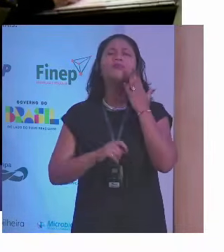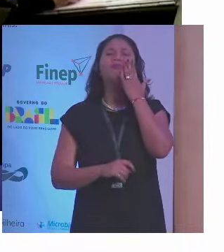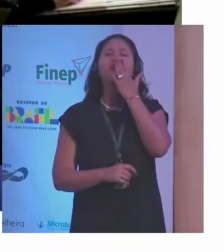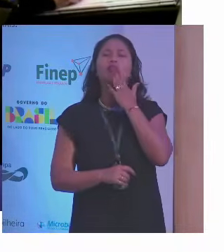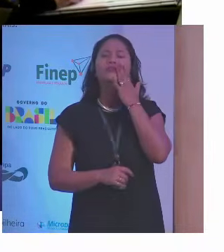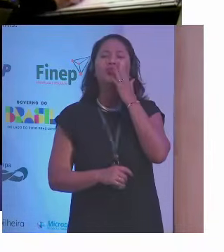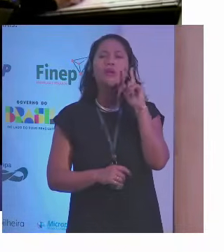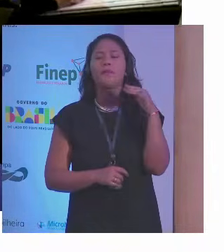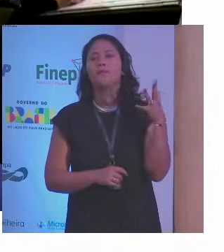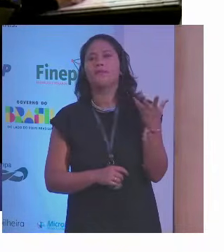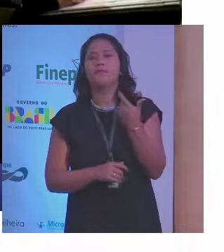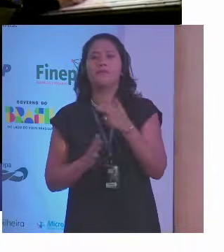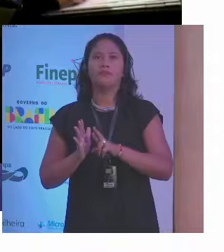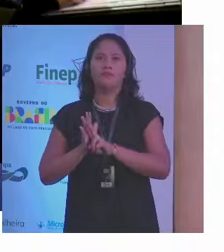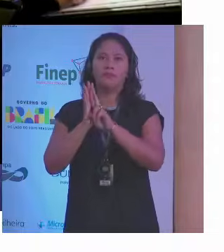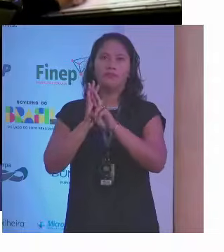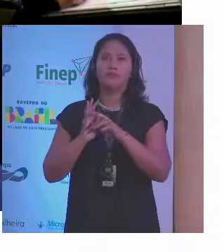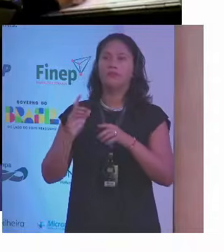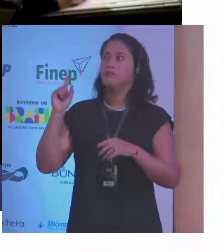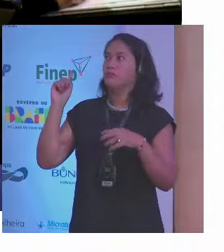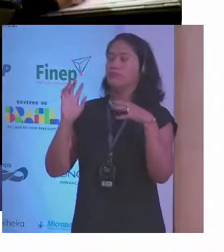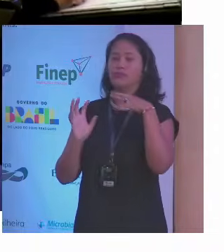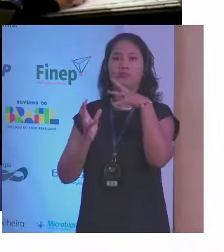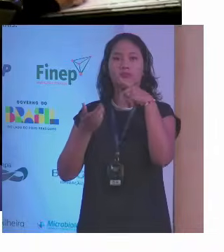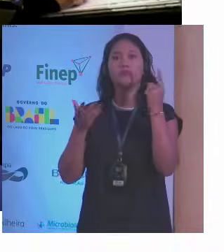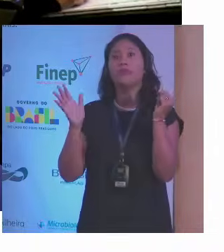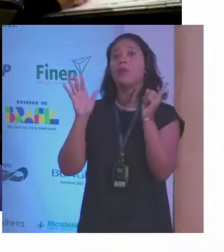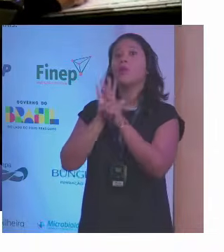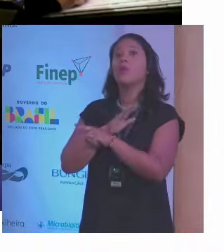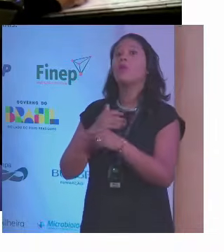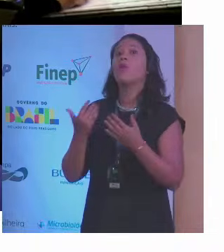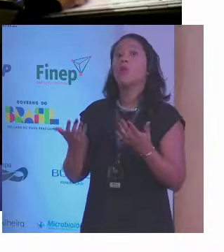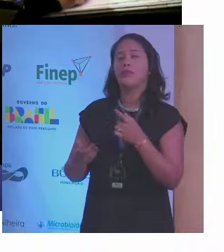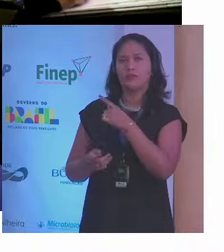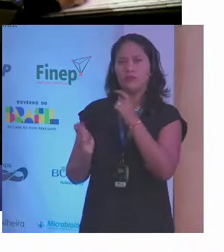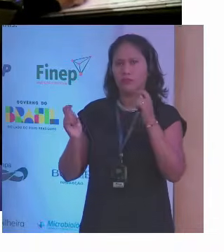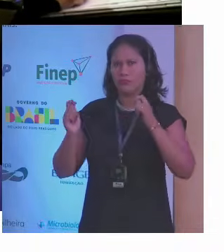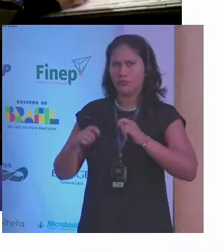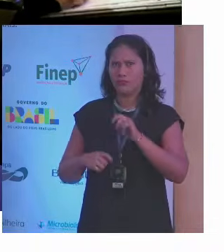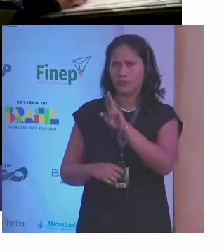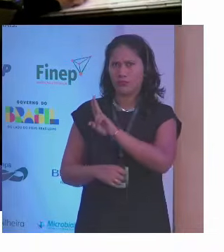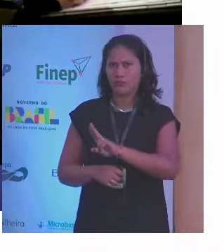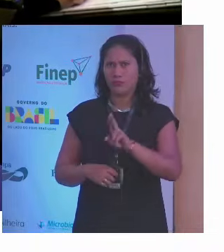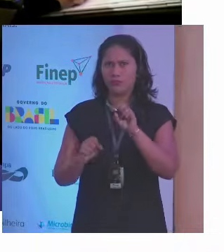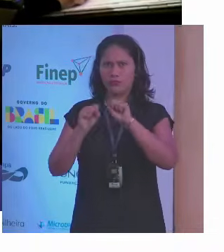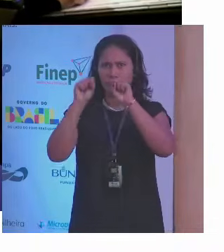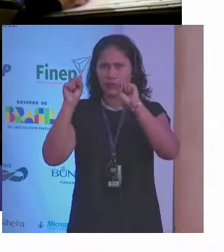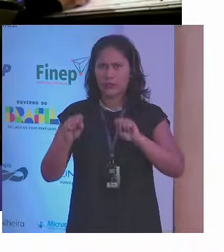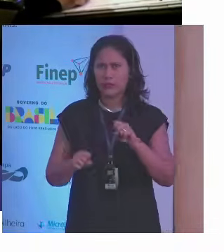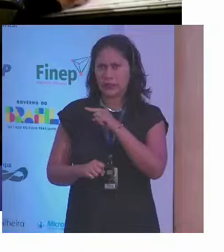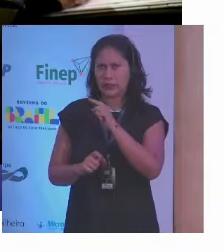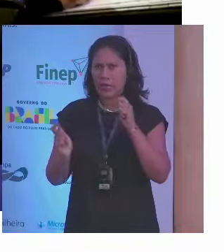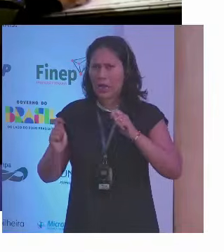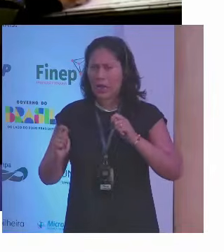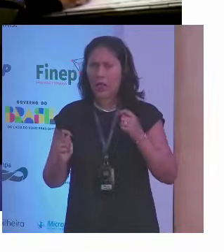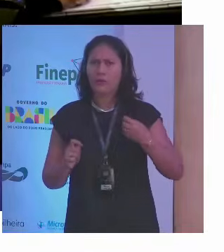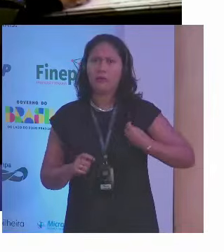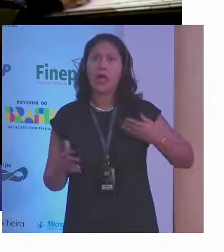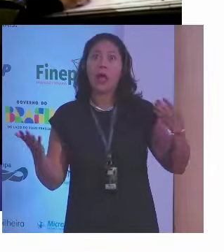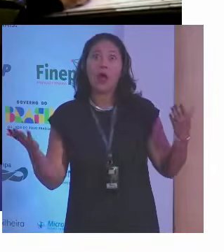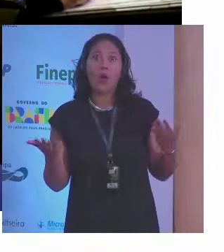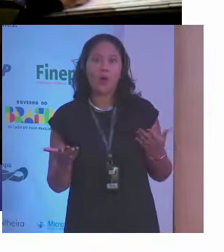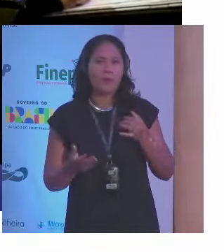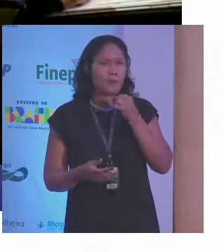the AMOC, and my question is, can you use your system right now to